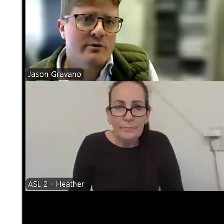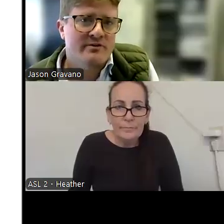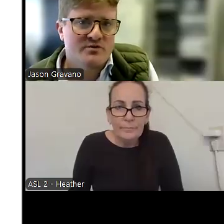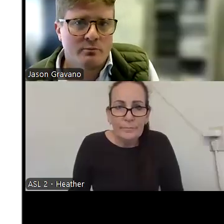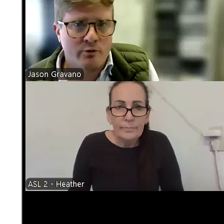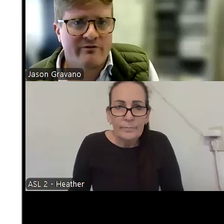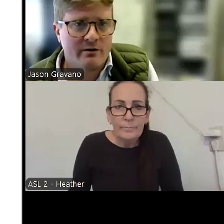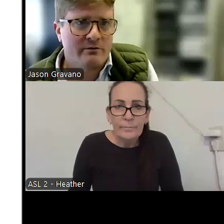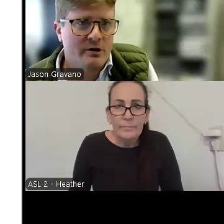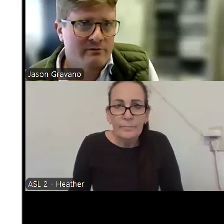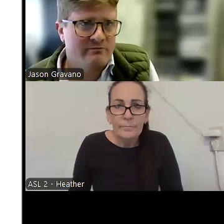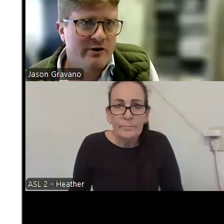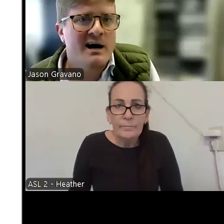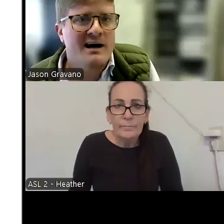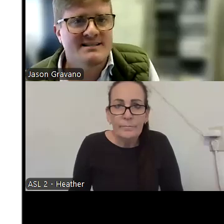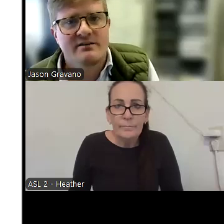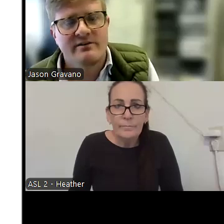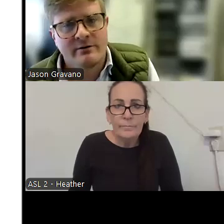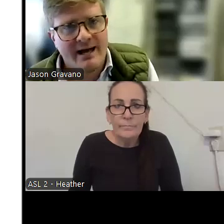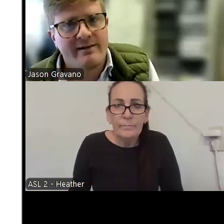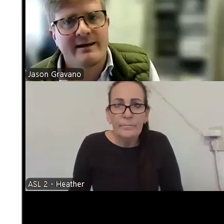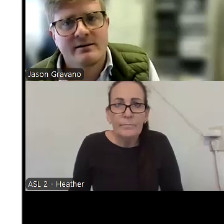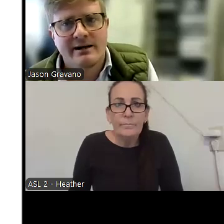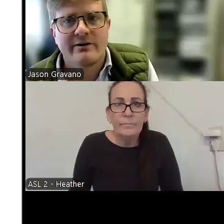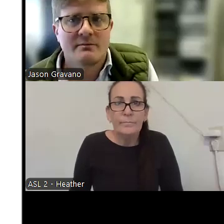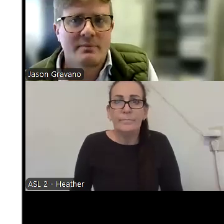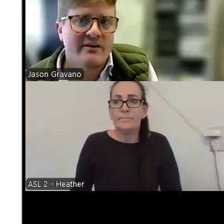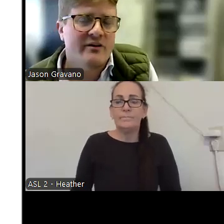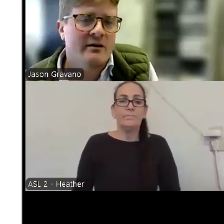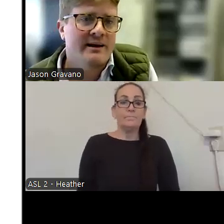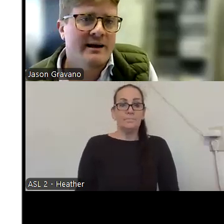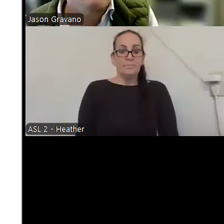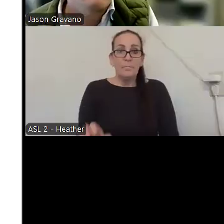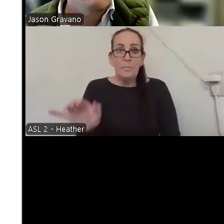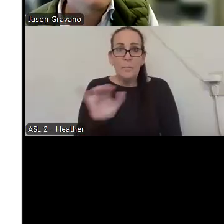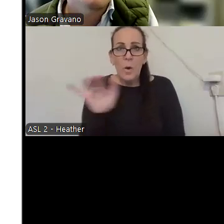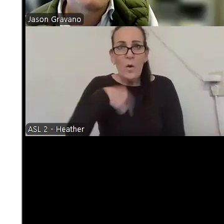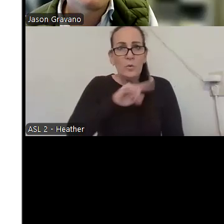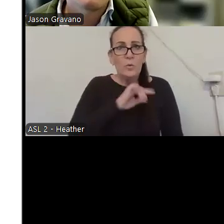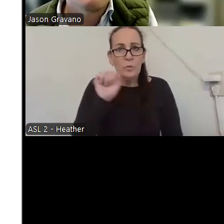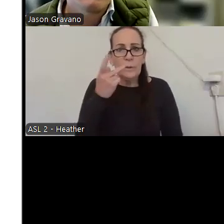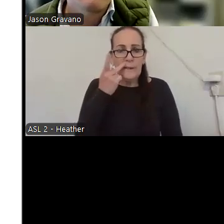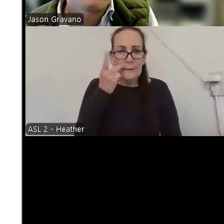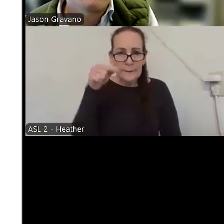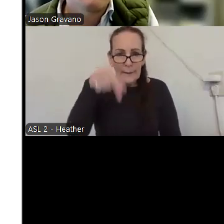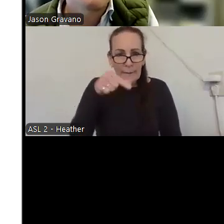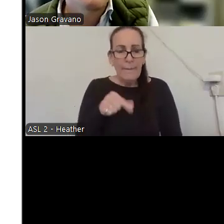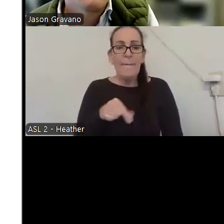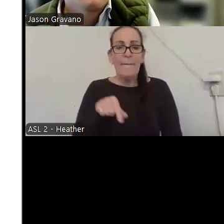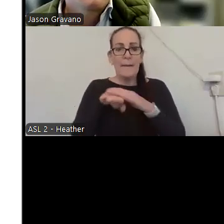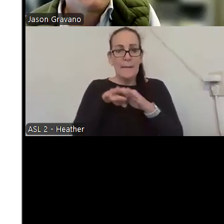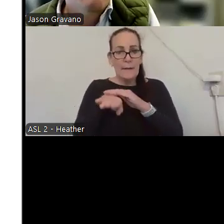expert reviews were very, very positive in their length and clarity and pacing, the educational accessibility of the